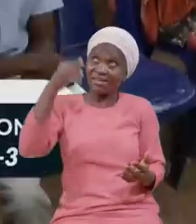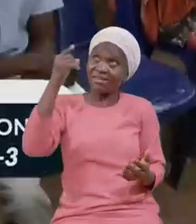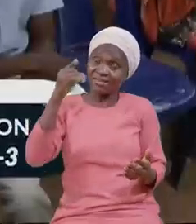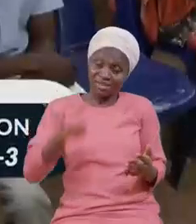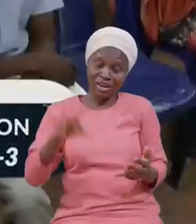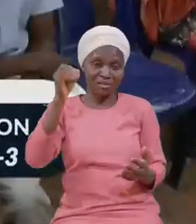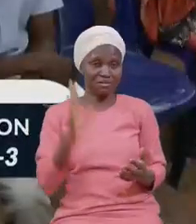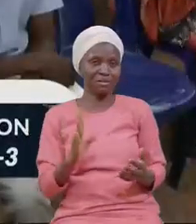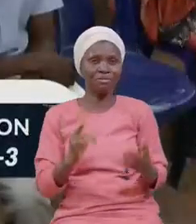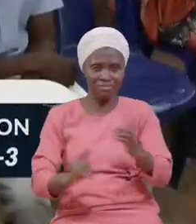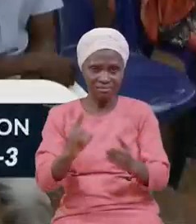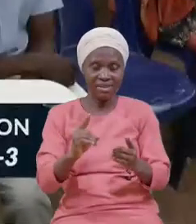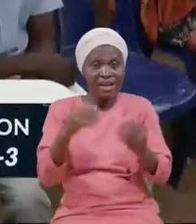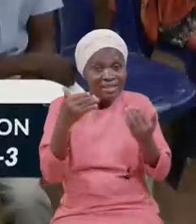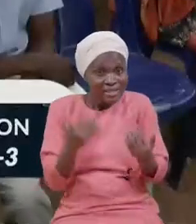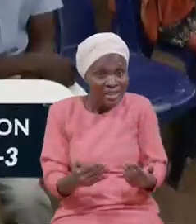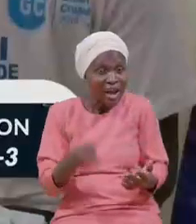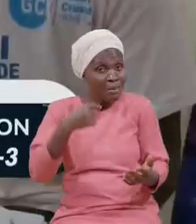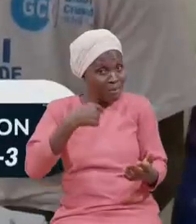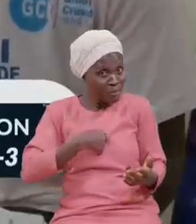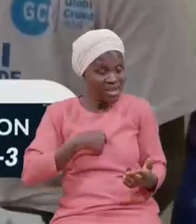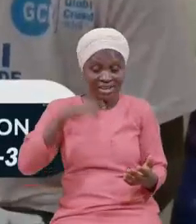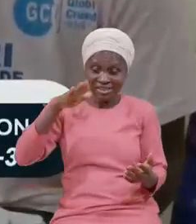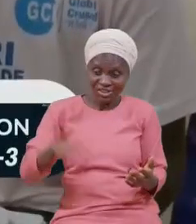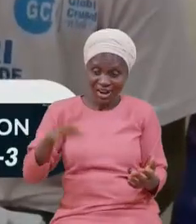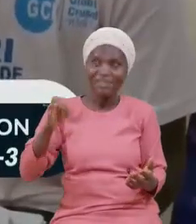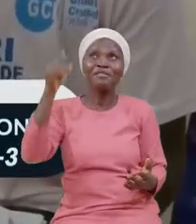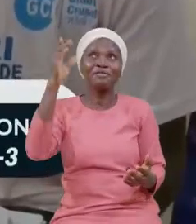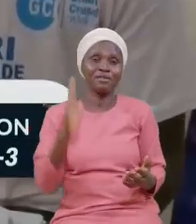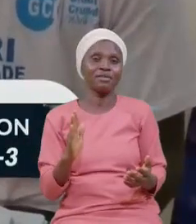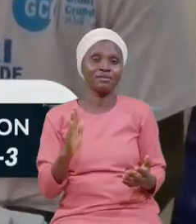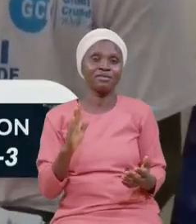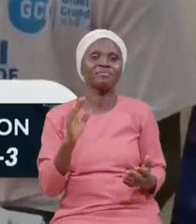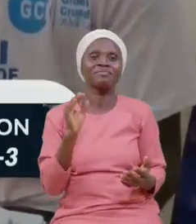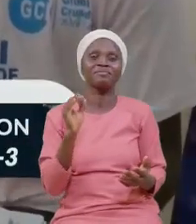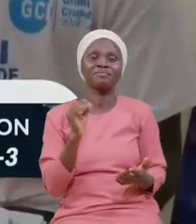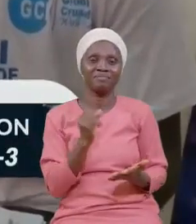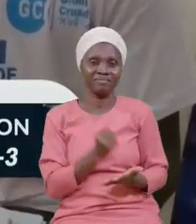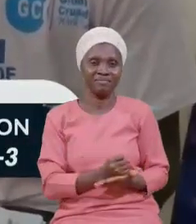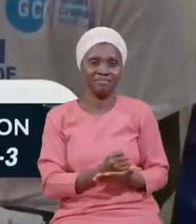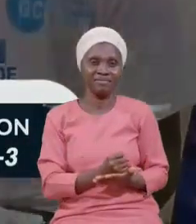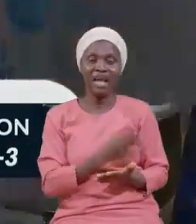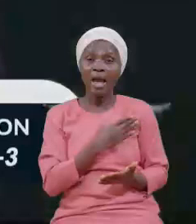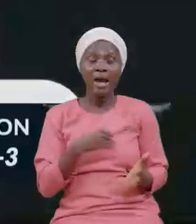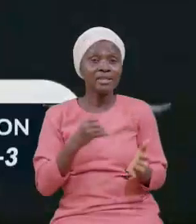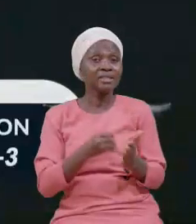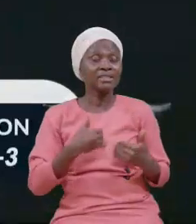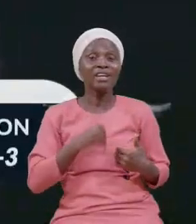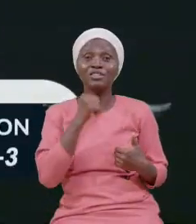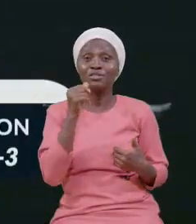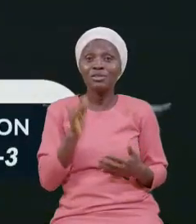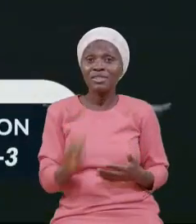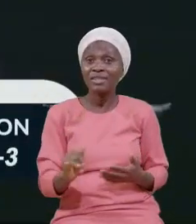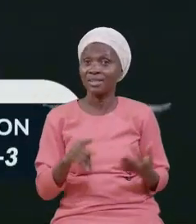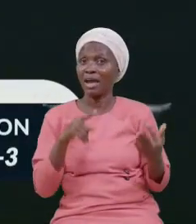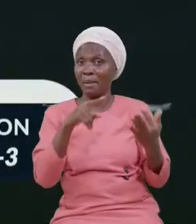Now am I a child of God. And it does not yet appear what we